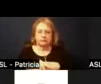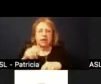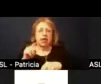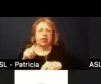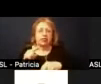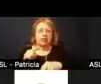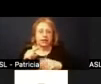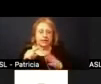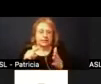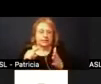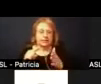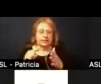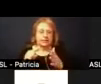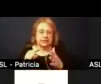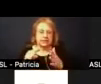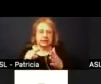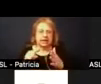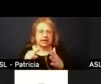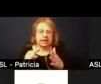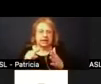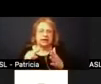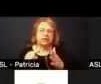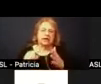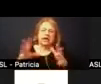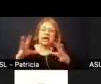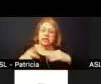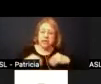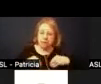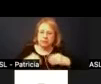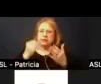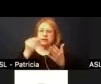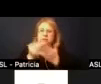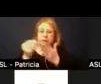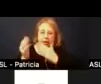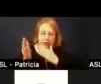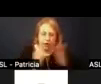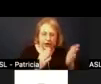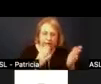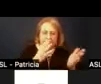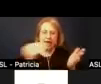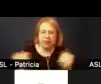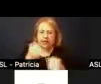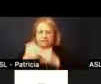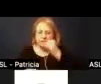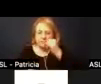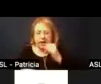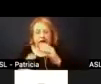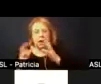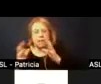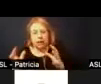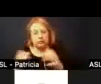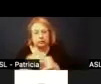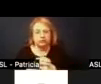overall variance between the adopted budget and then the final amount this shows what we'll include in the budget overview for parents